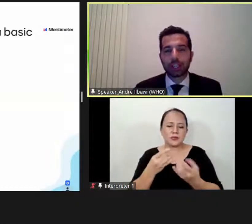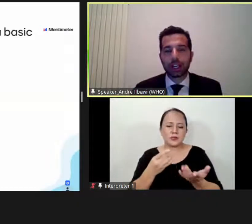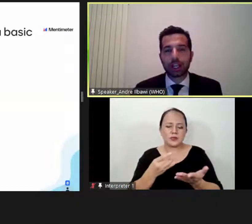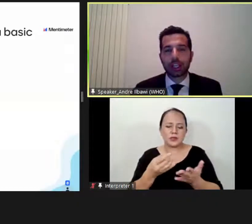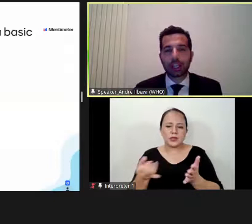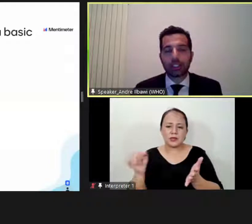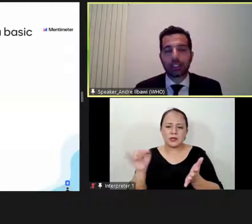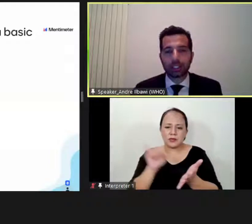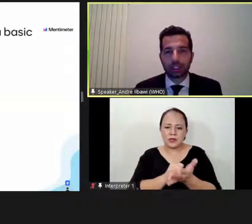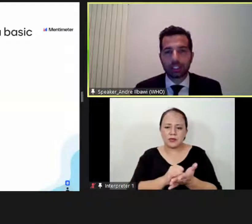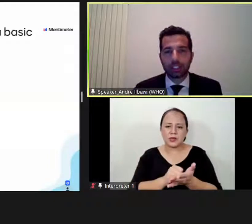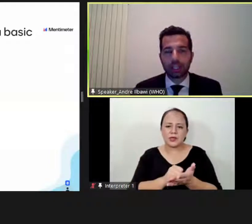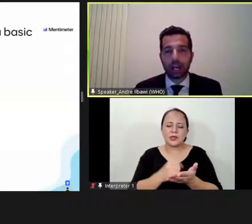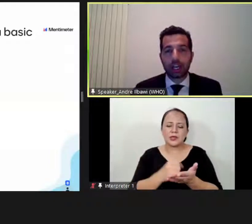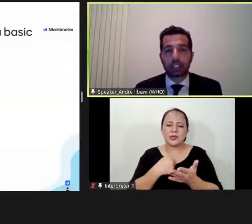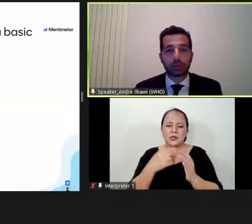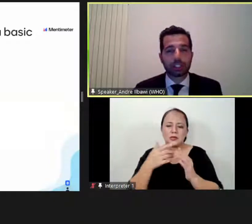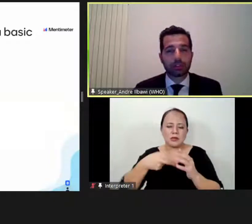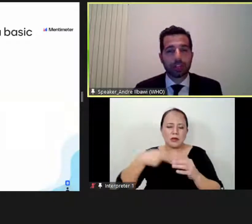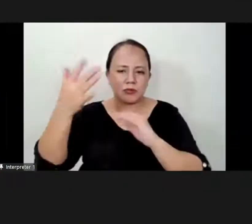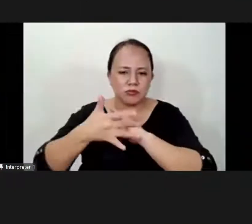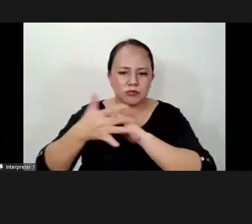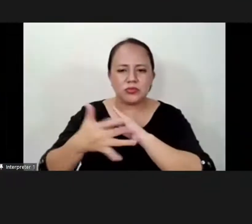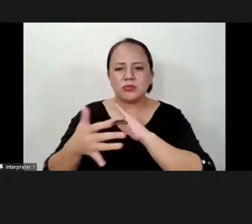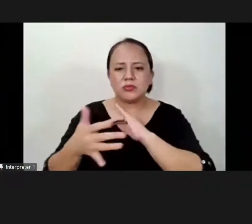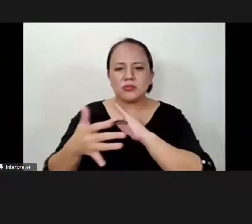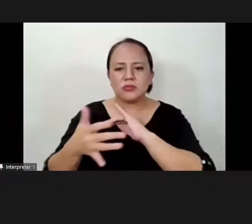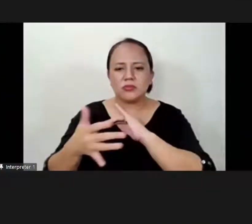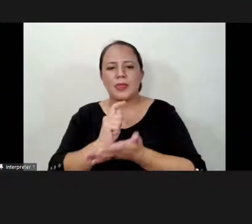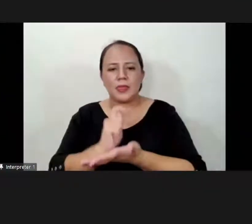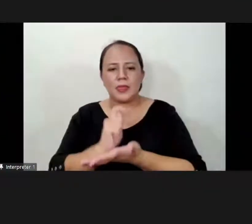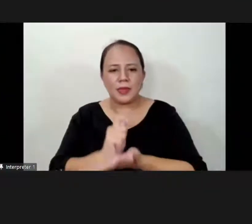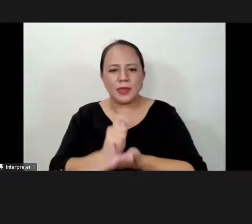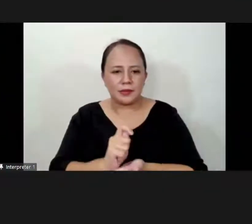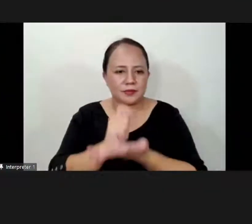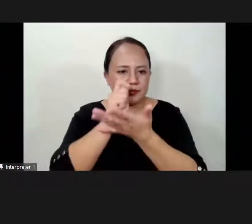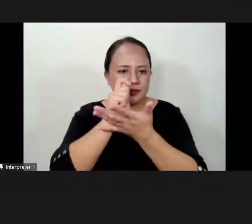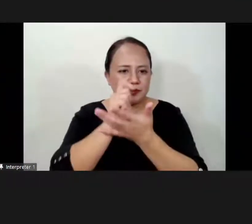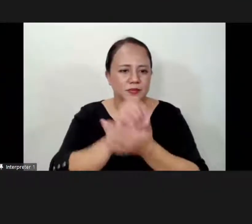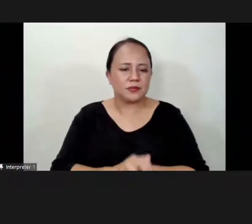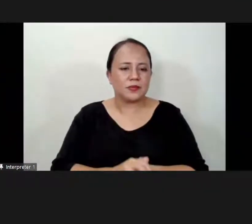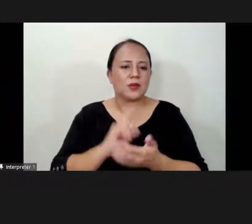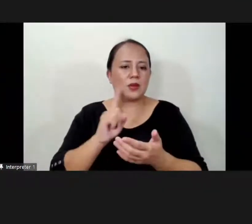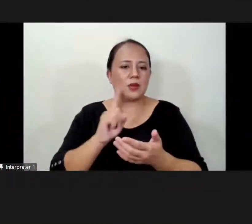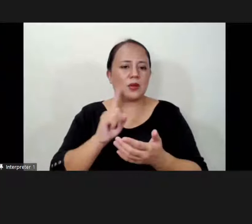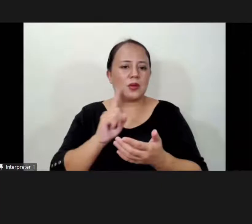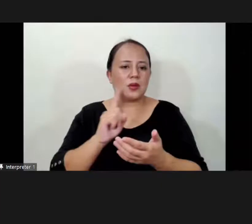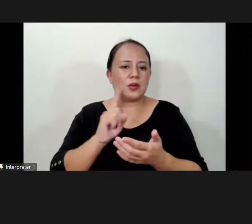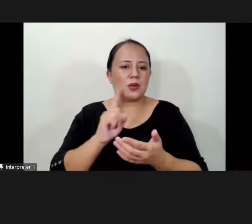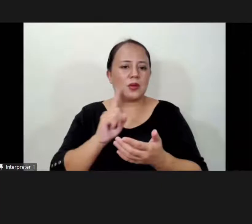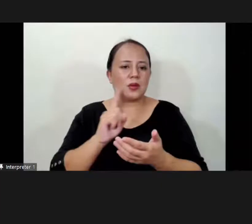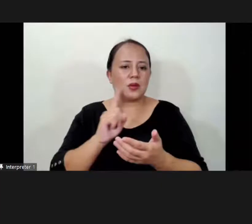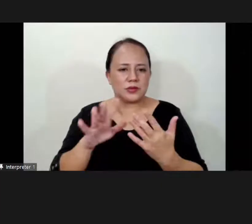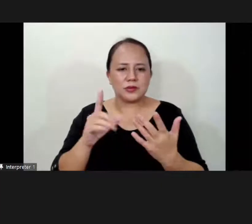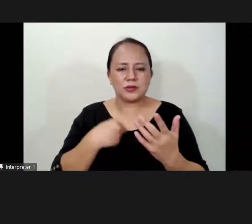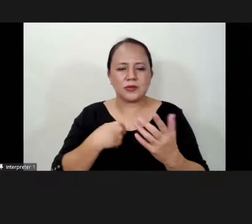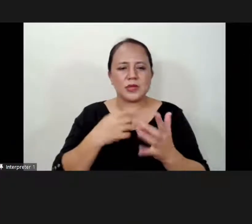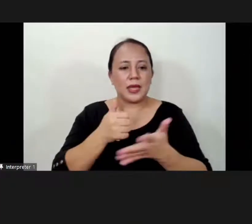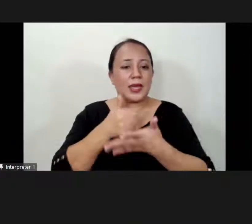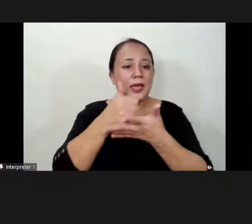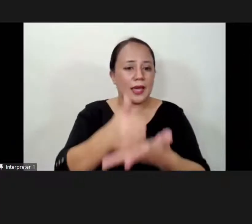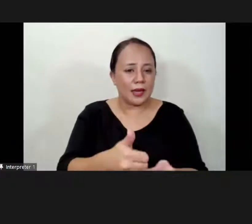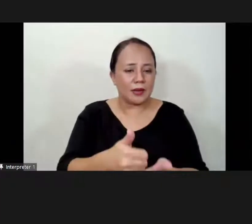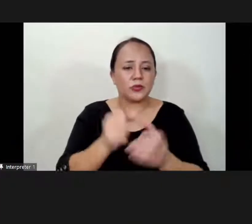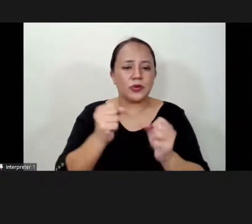investments on high technologies, on expensive targeted therapies, when in reality, there are more directed interventions that we can focus